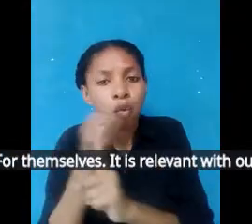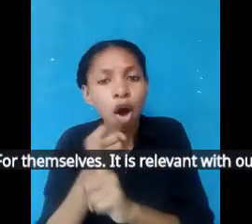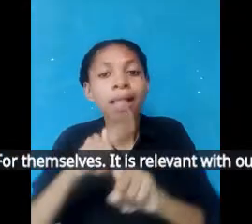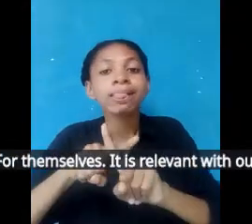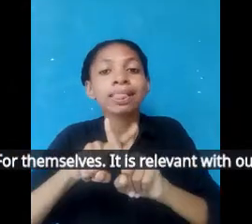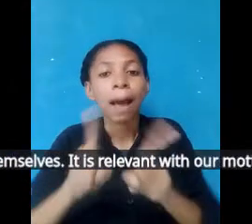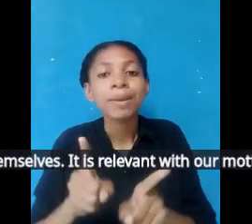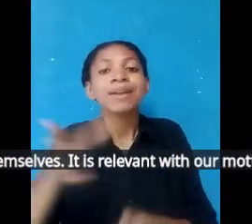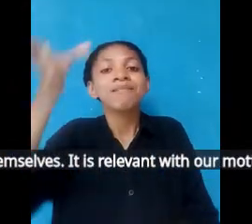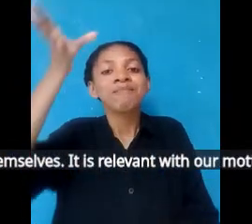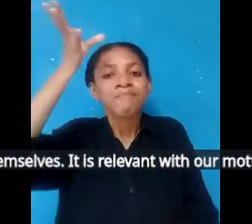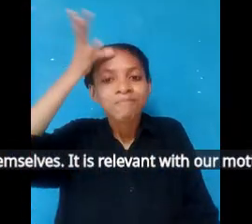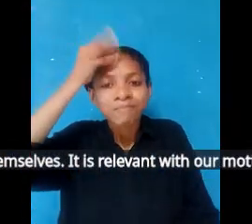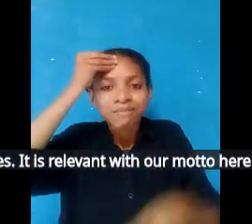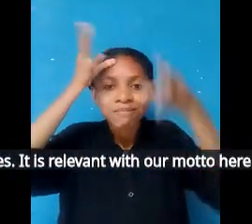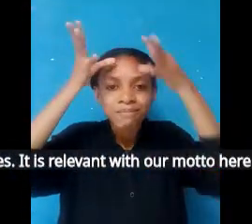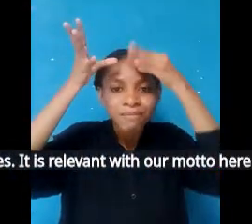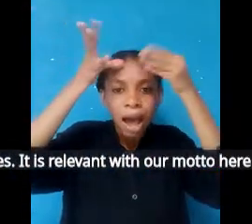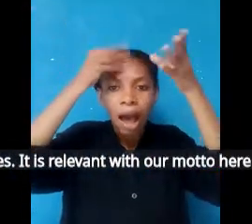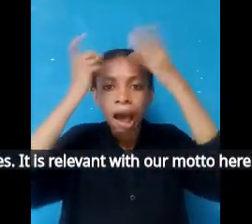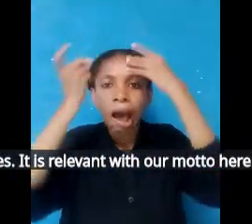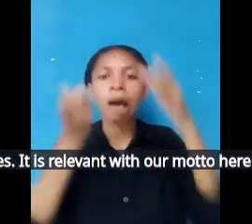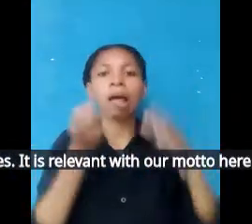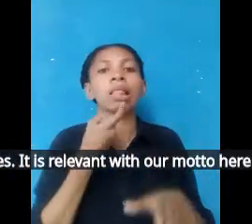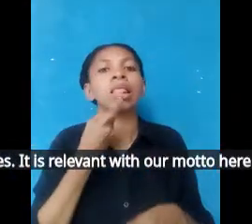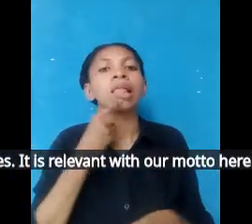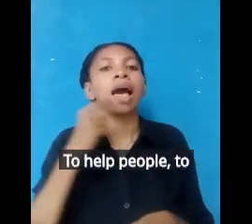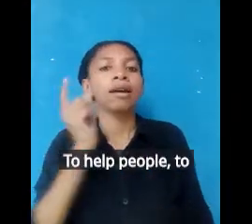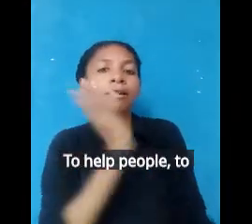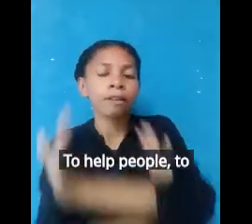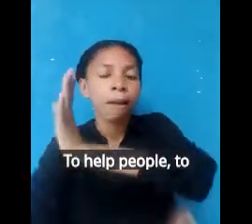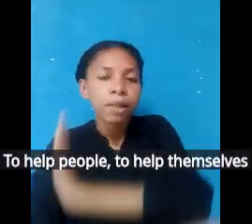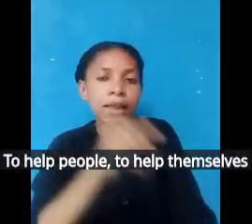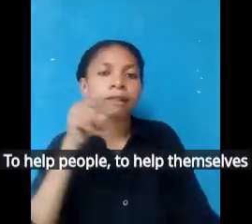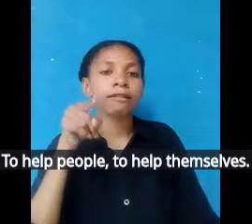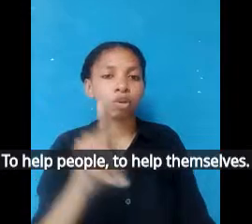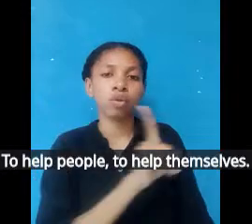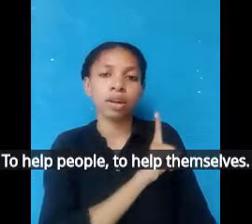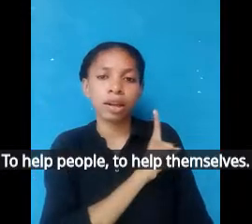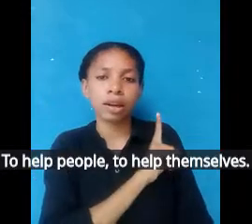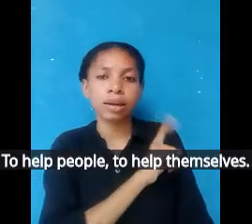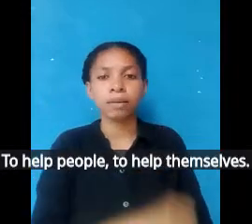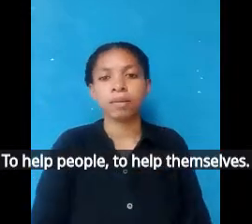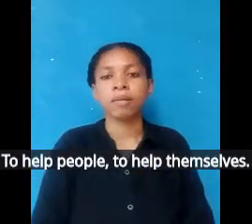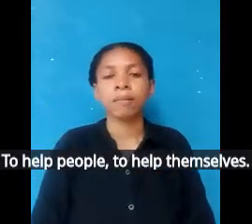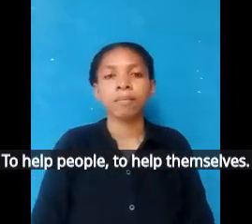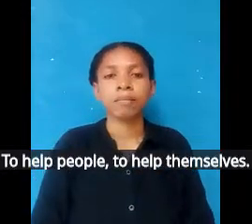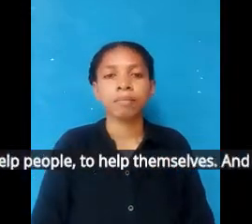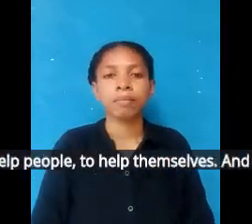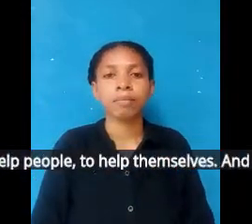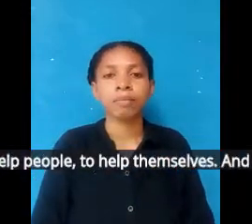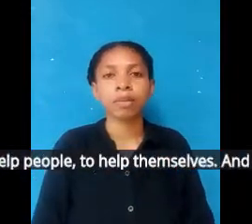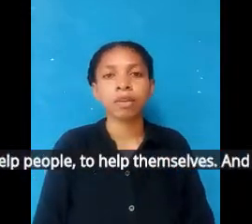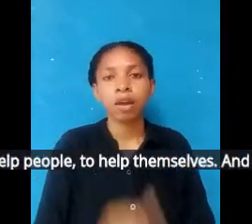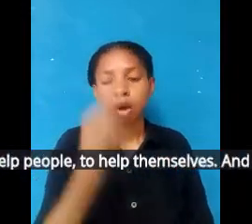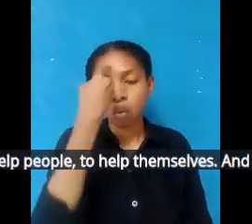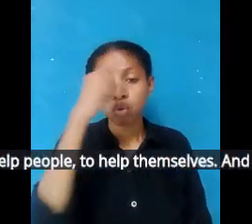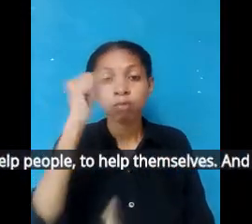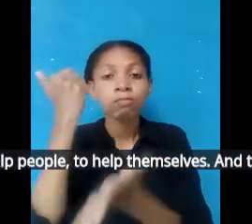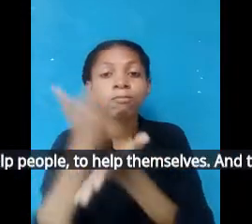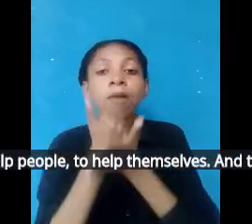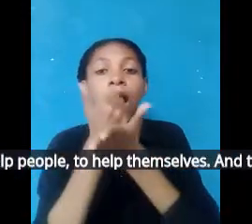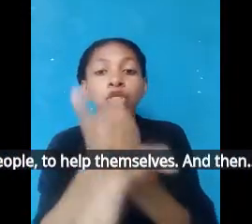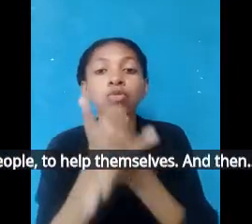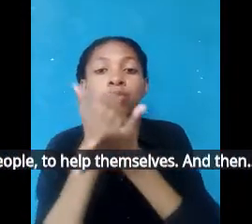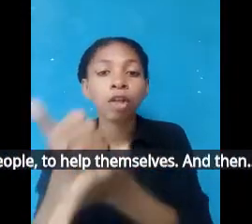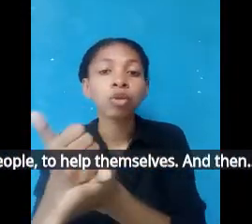here in my school to help people to help themselves. And then network,